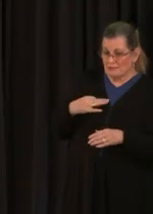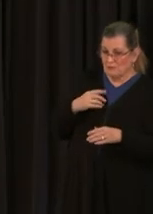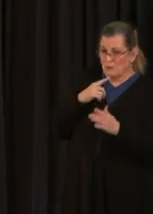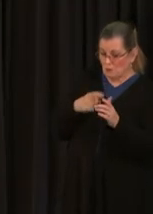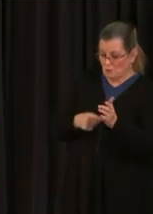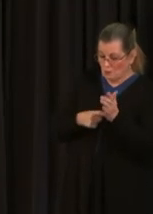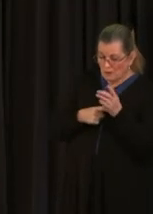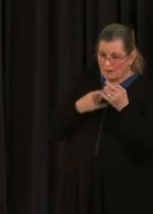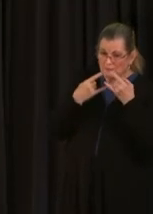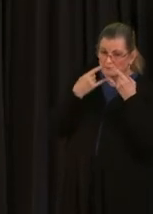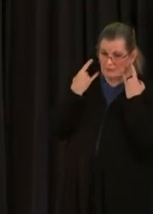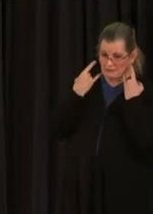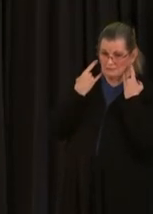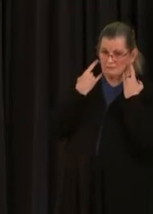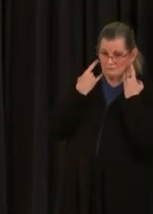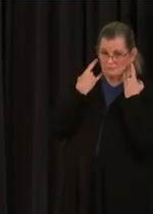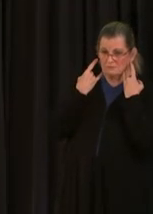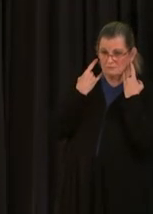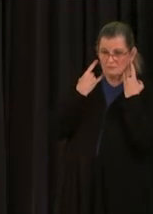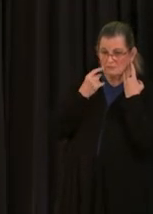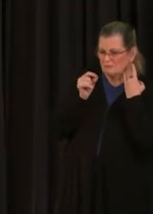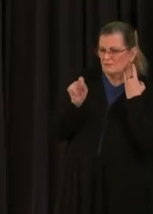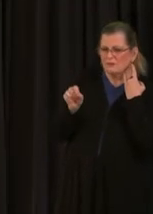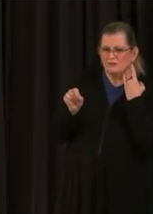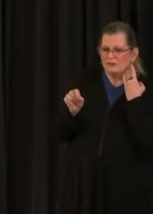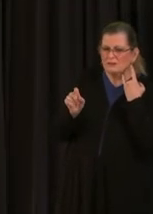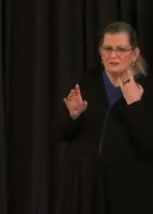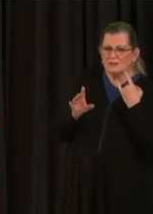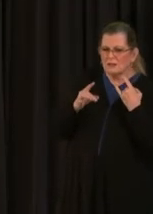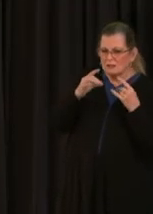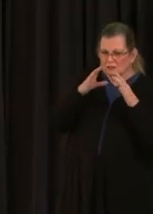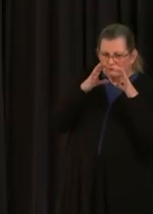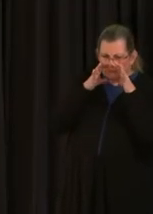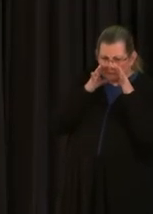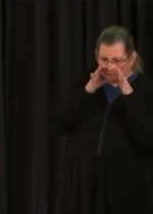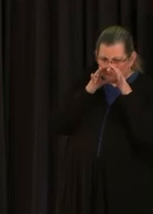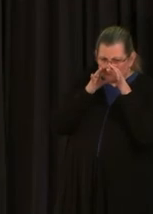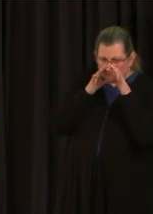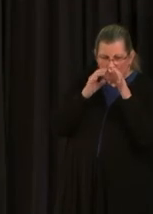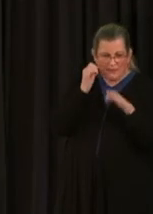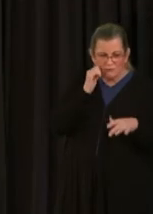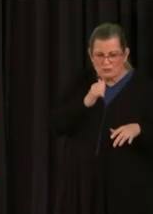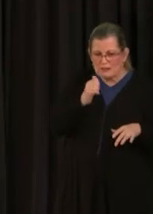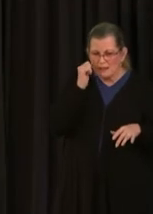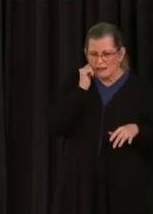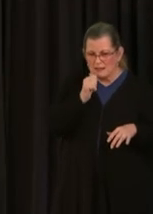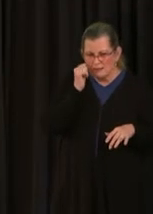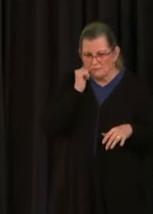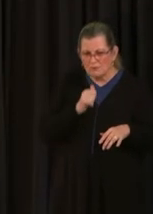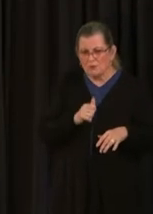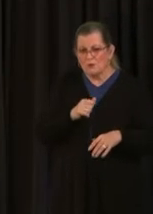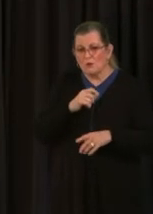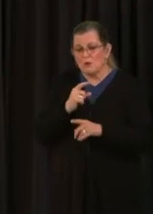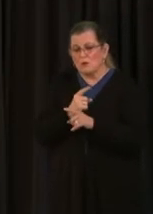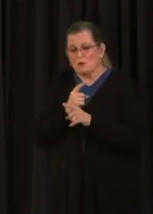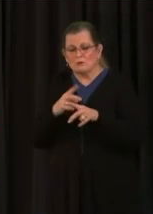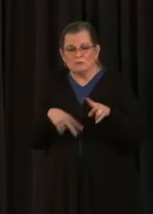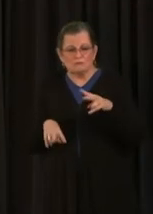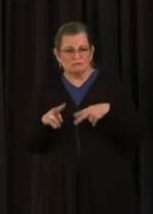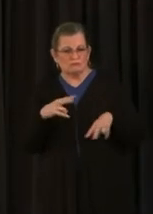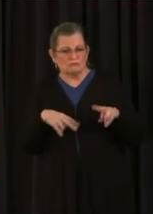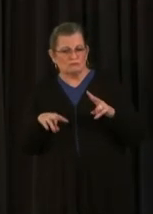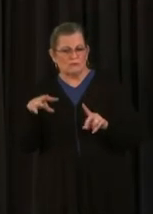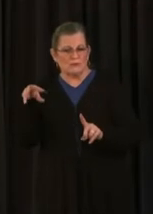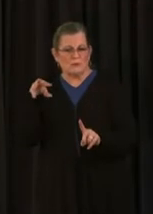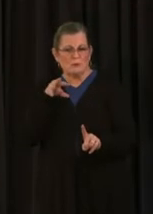service as economic activity throughout the region returns. We've also been working very closely with